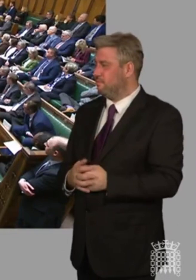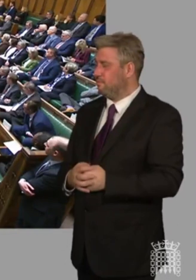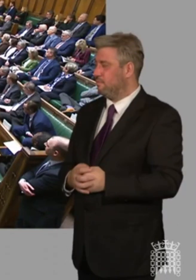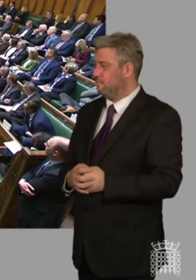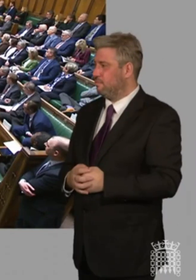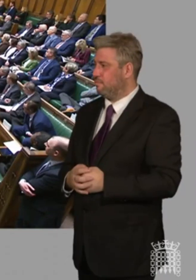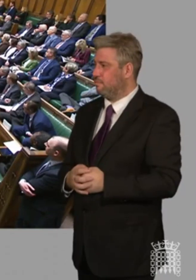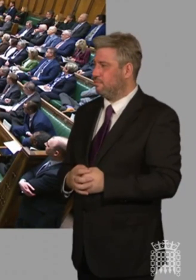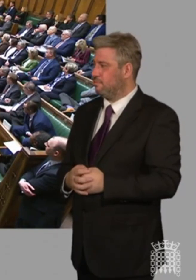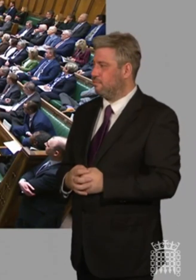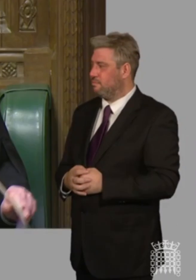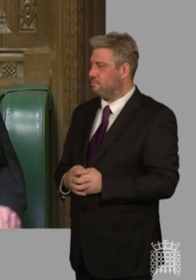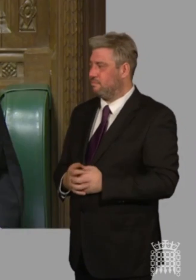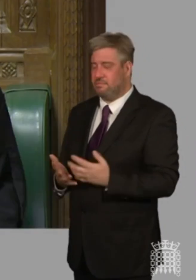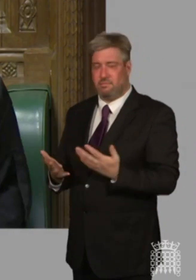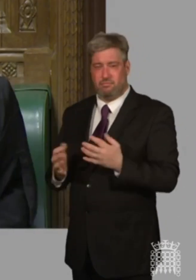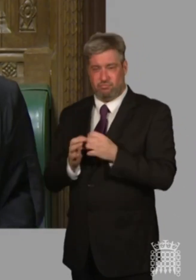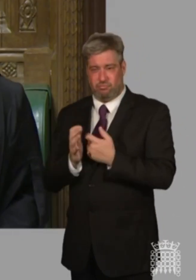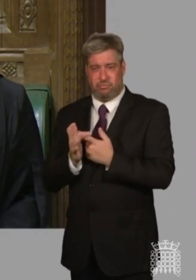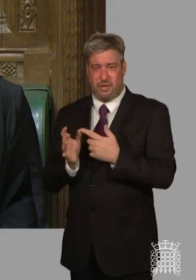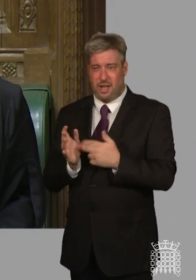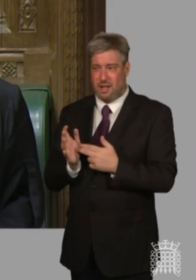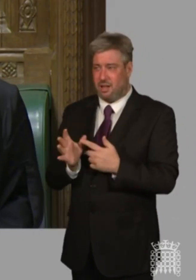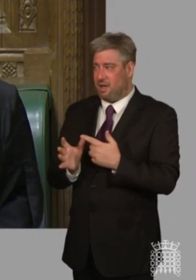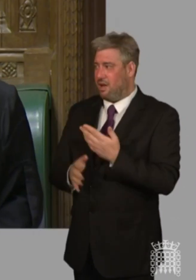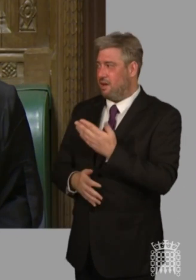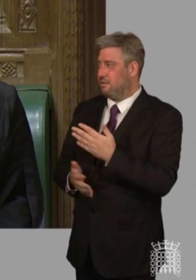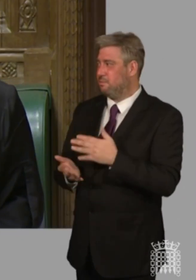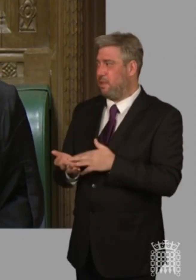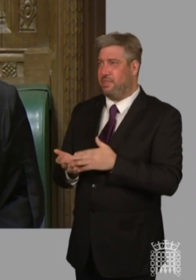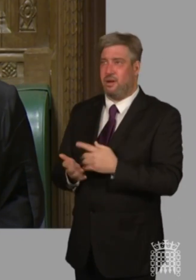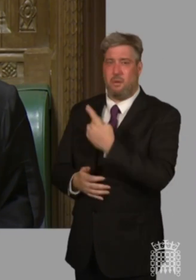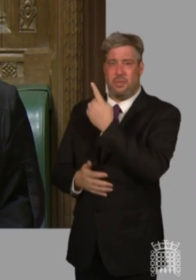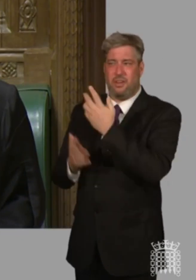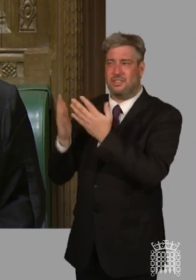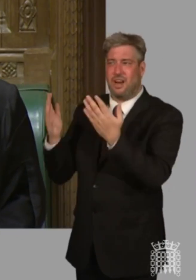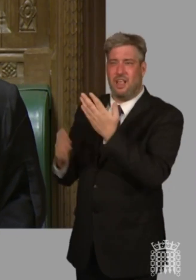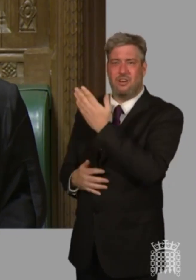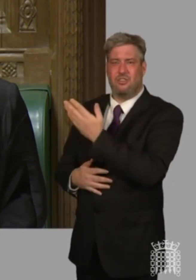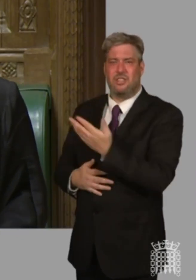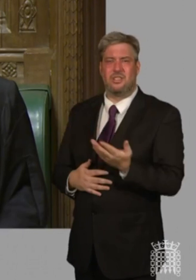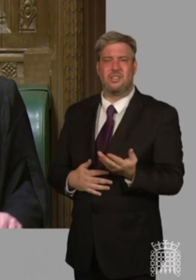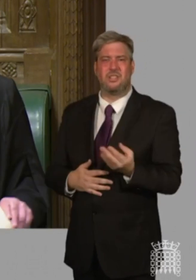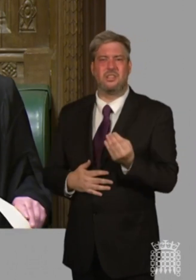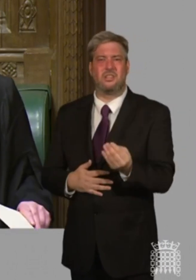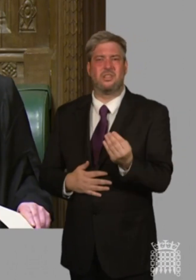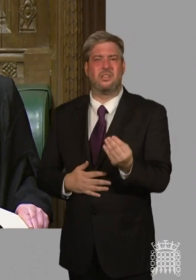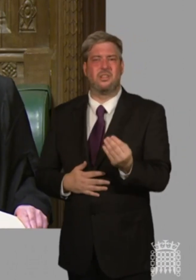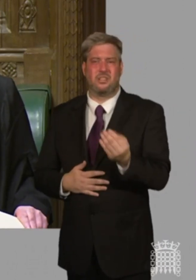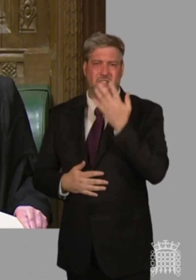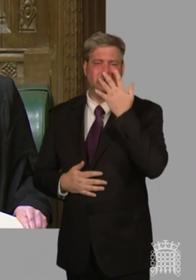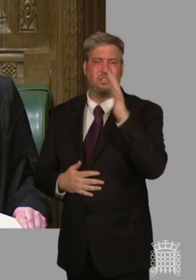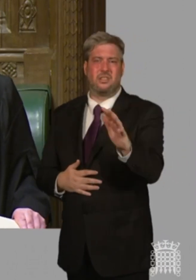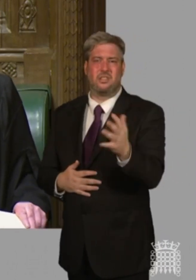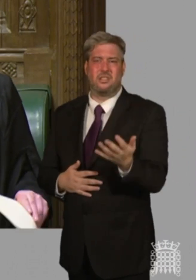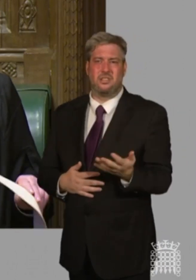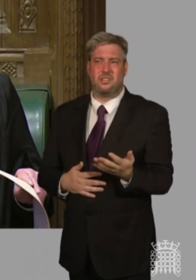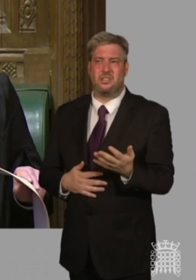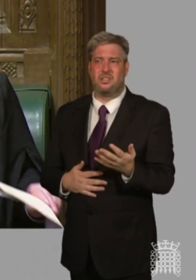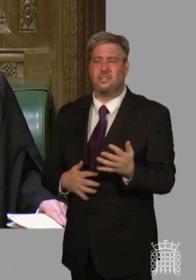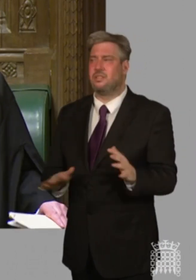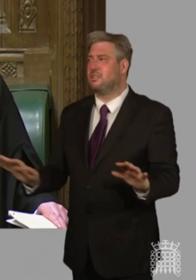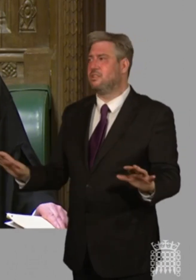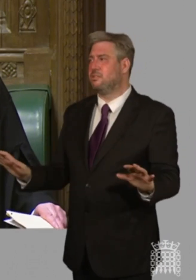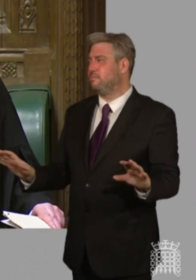Either side. I think the member's getting carried away. Can I just say